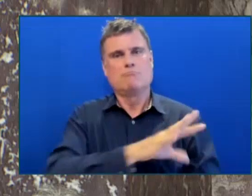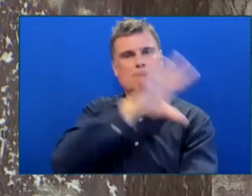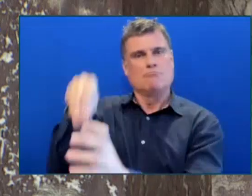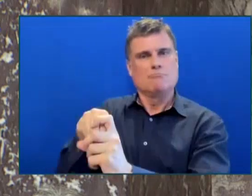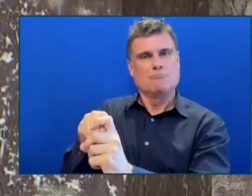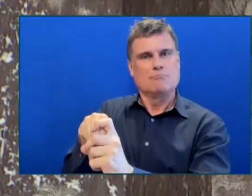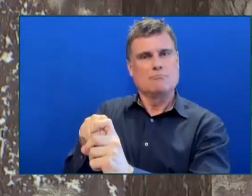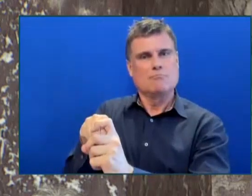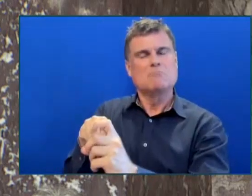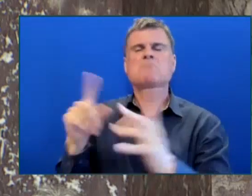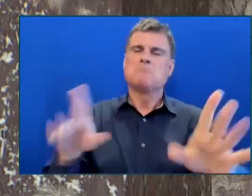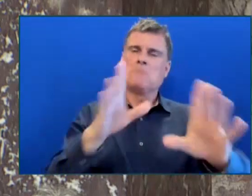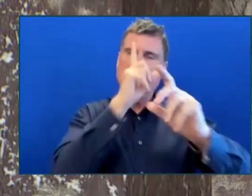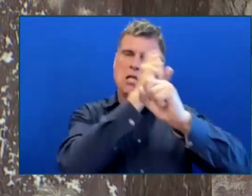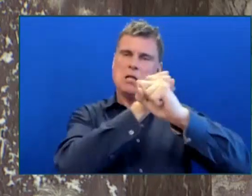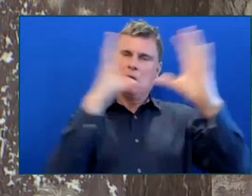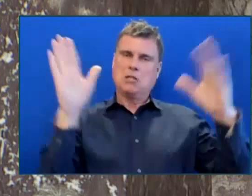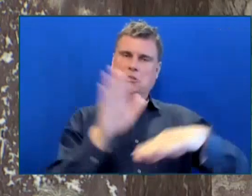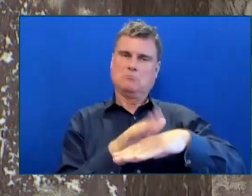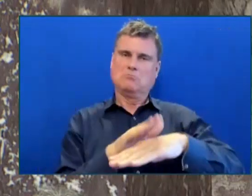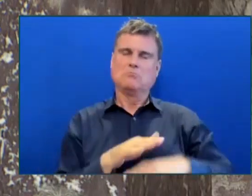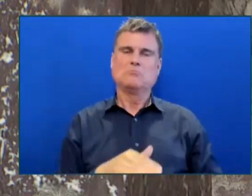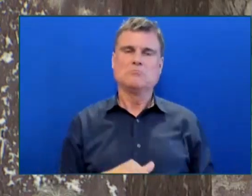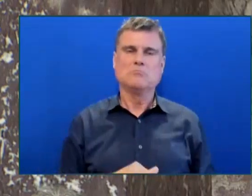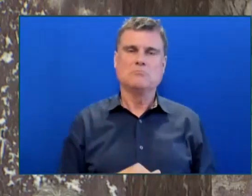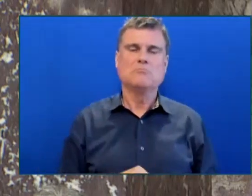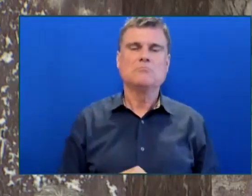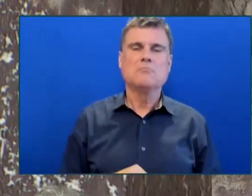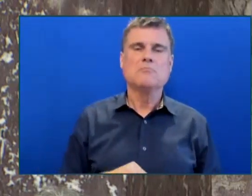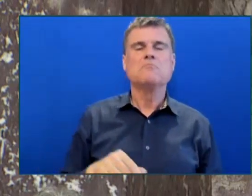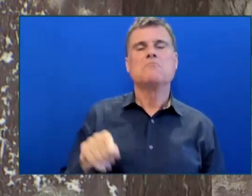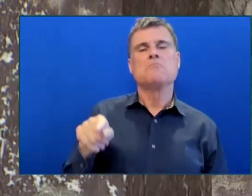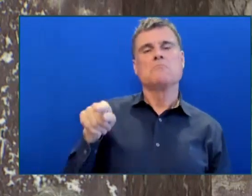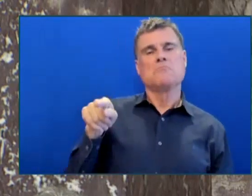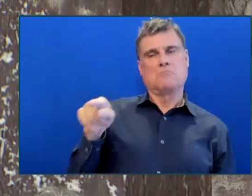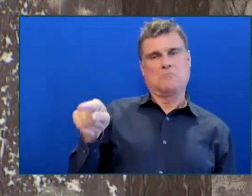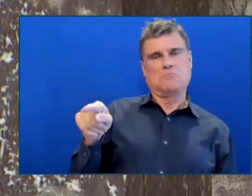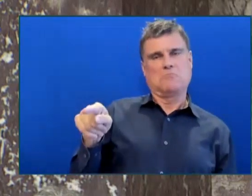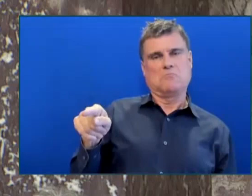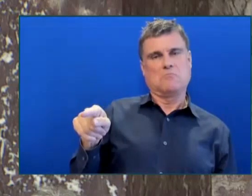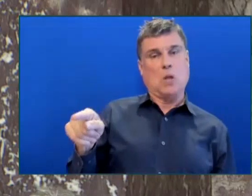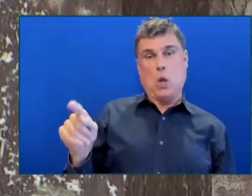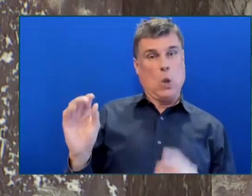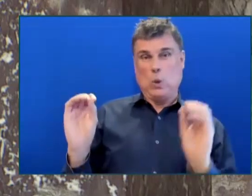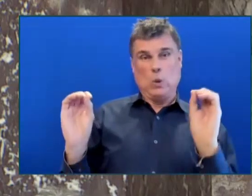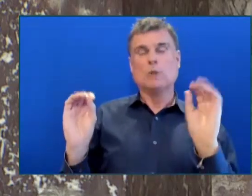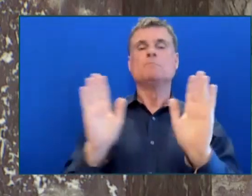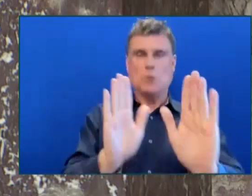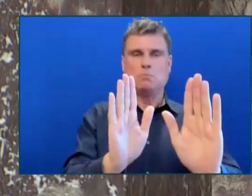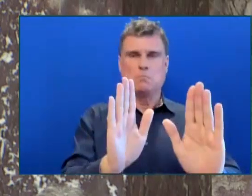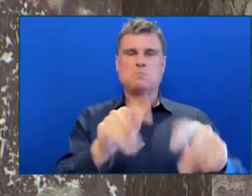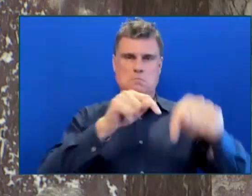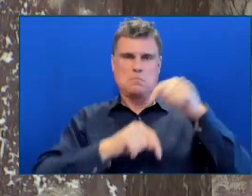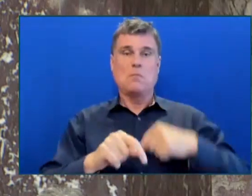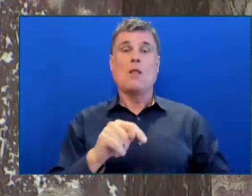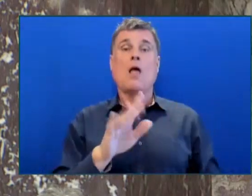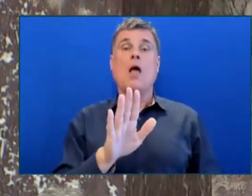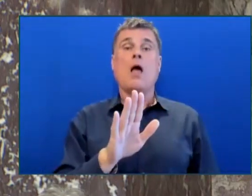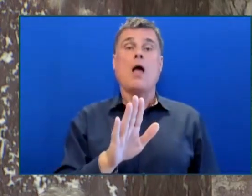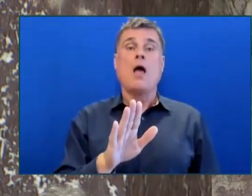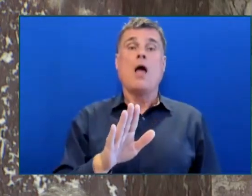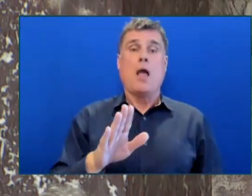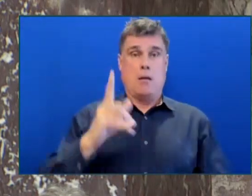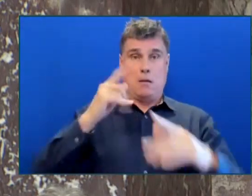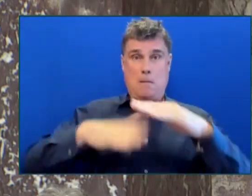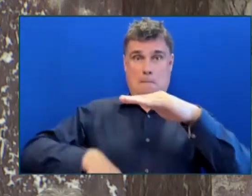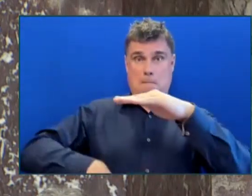that can be increased on rent. We have now a 2% cap. And the BC United Party, or Liberal Party, whatever